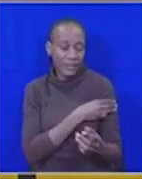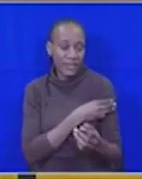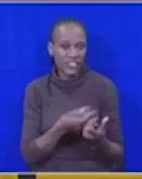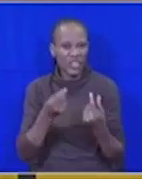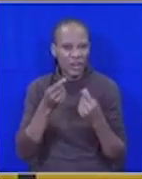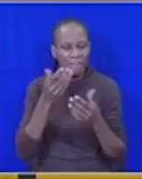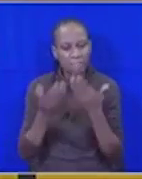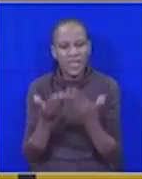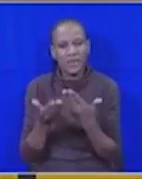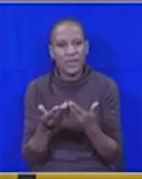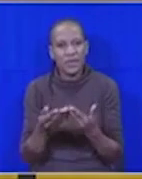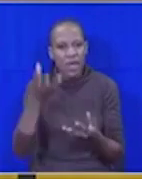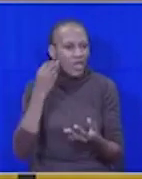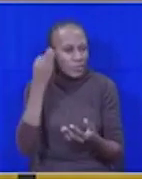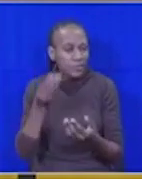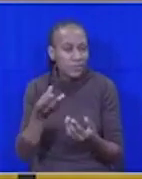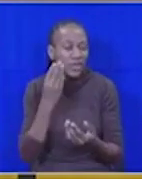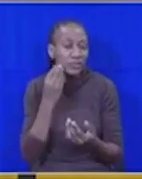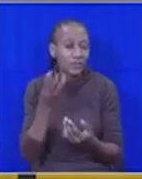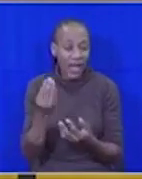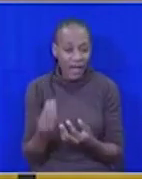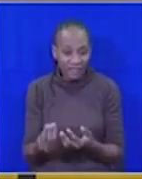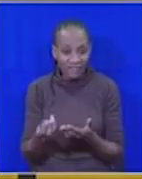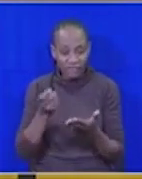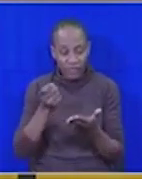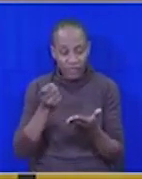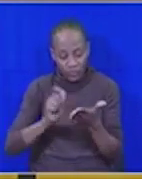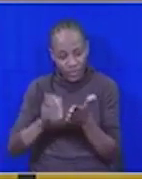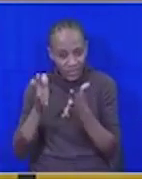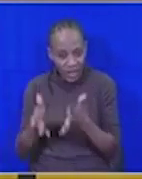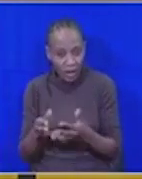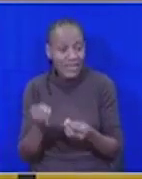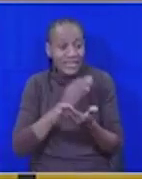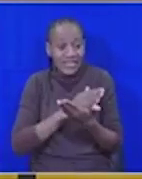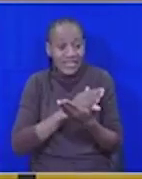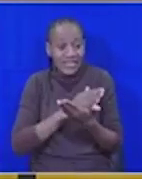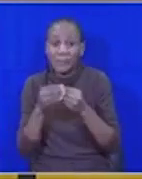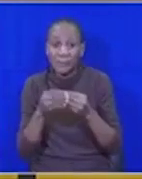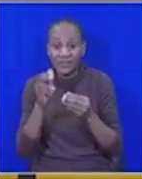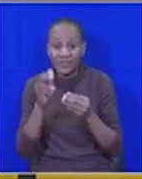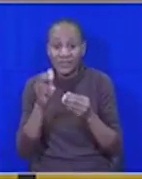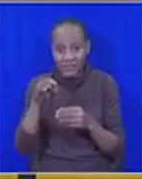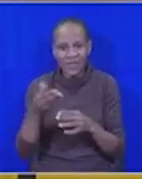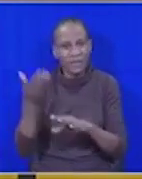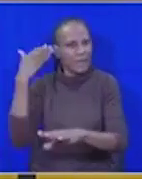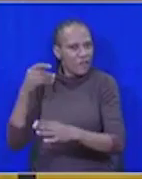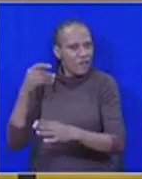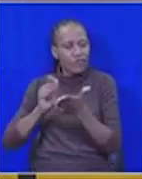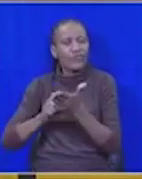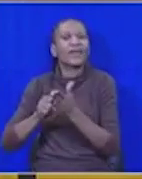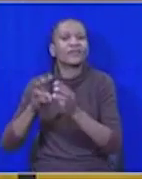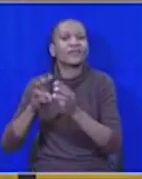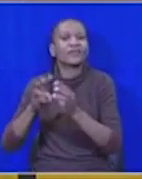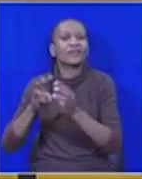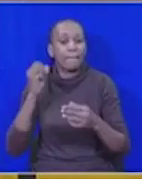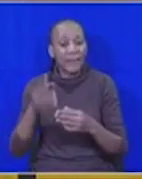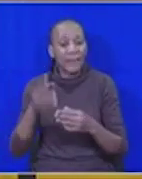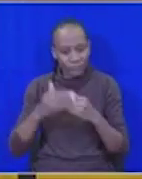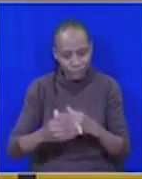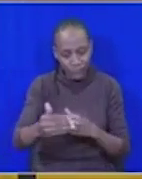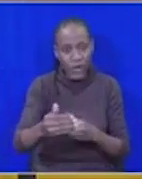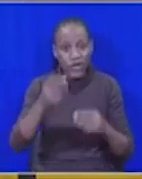journalists, and even though some in the management of the ANC are former journalists themselves, it would still be a matter of principle that